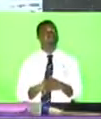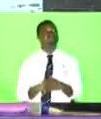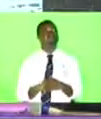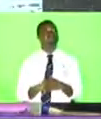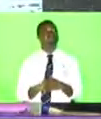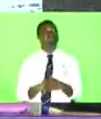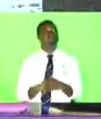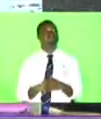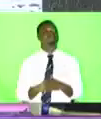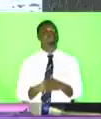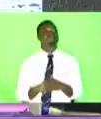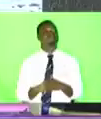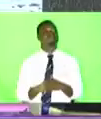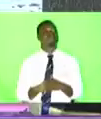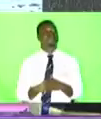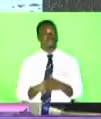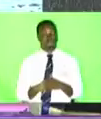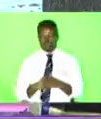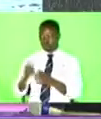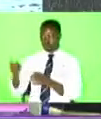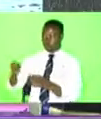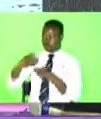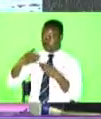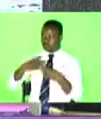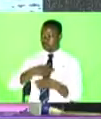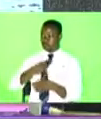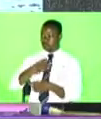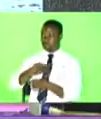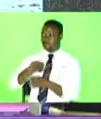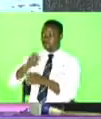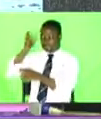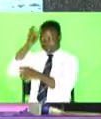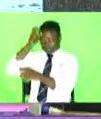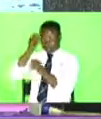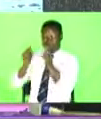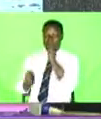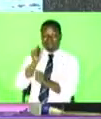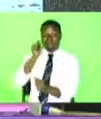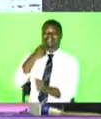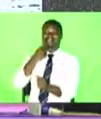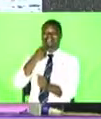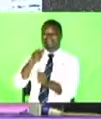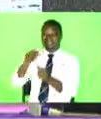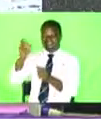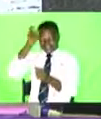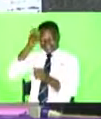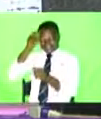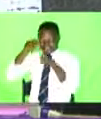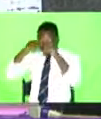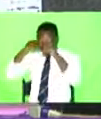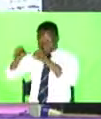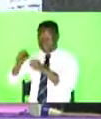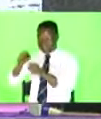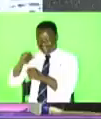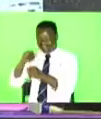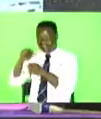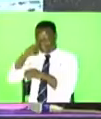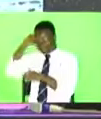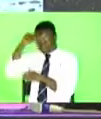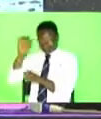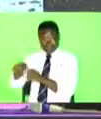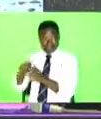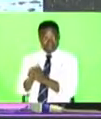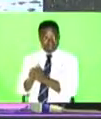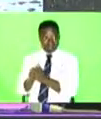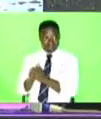Okay. So you are in black. Normally, we say Satan, he likes black things. And so other red. So hold on to